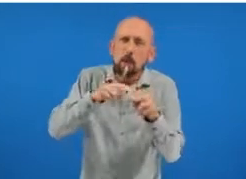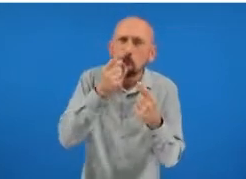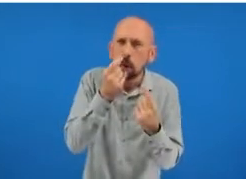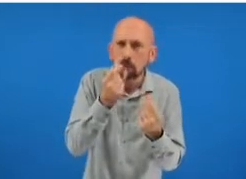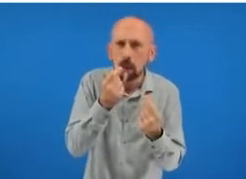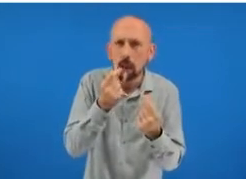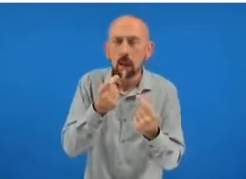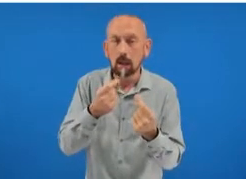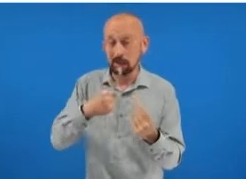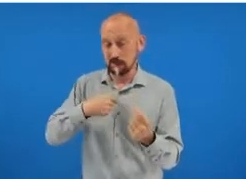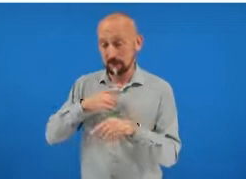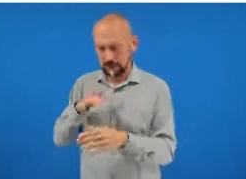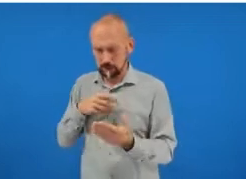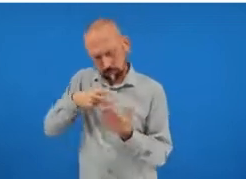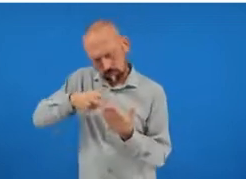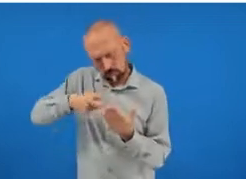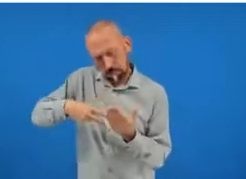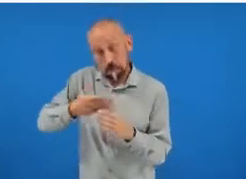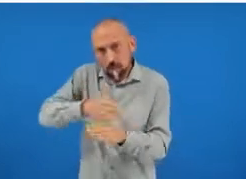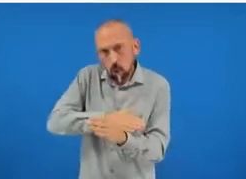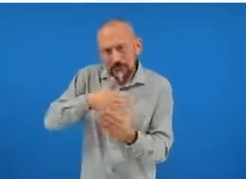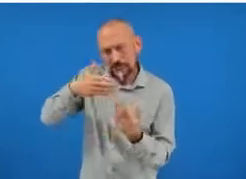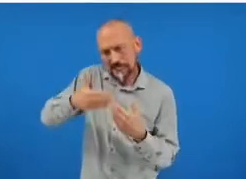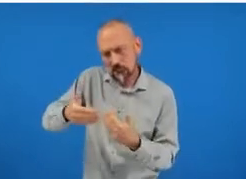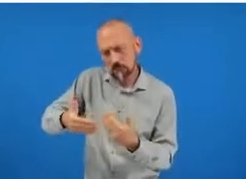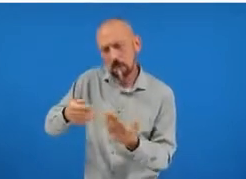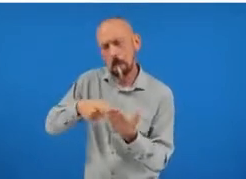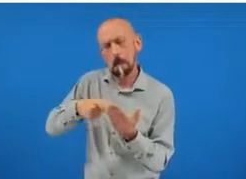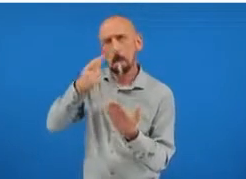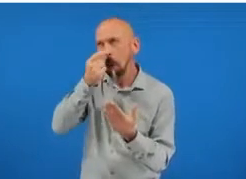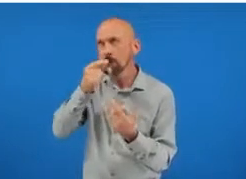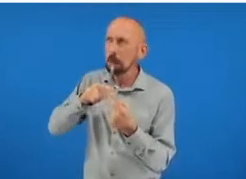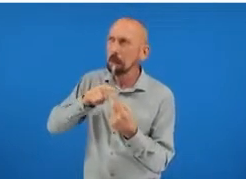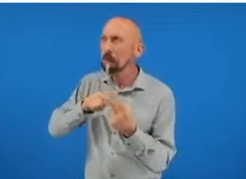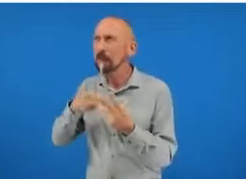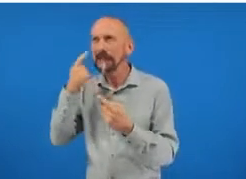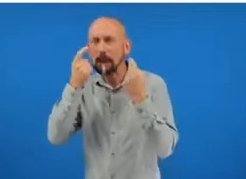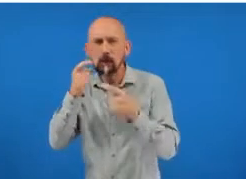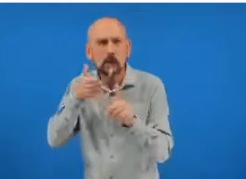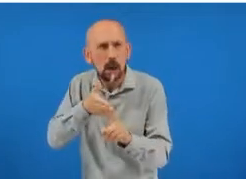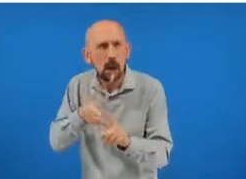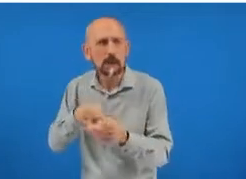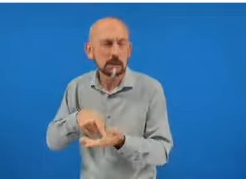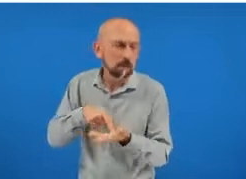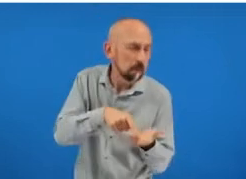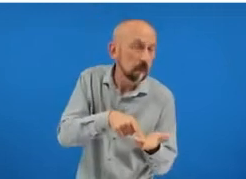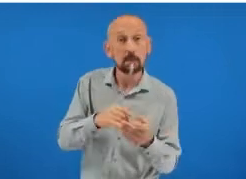session and identifying some potential targets we might want to discuss with the person and taking them to supervision as well.